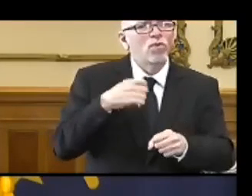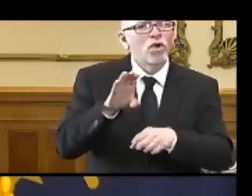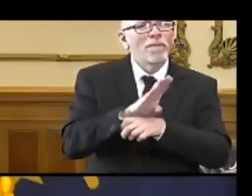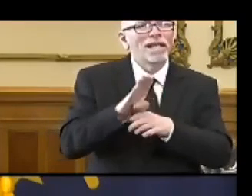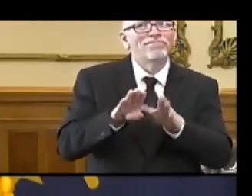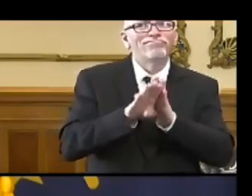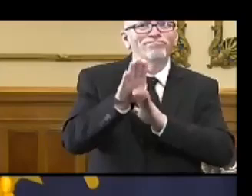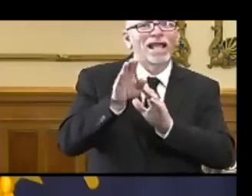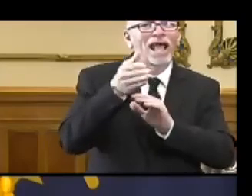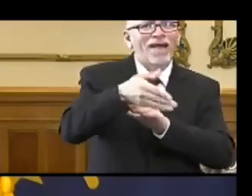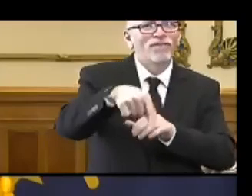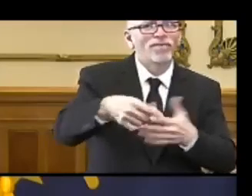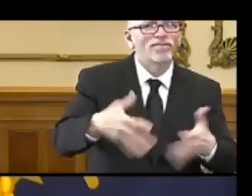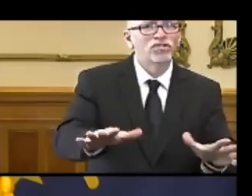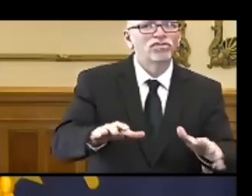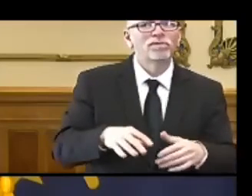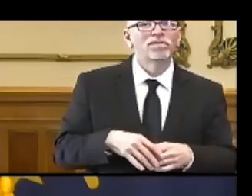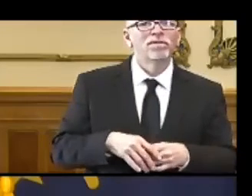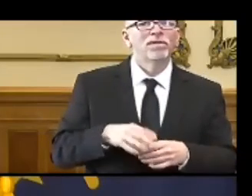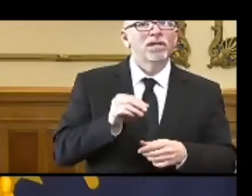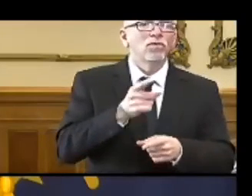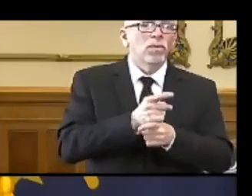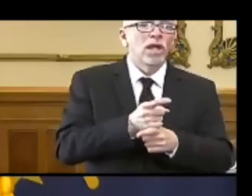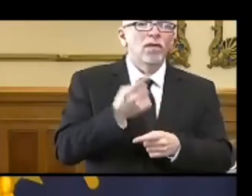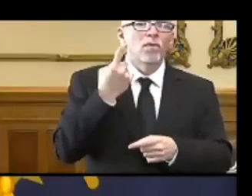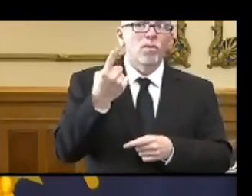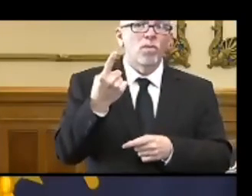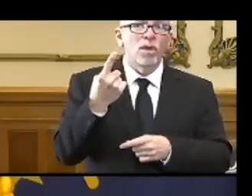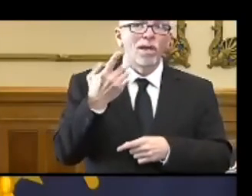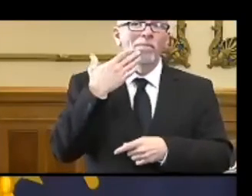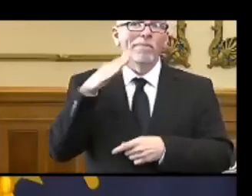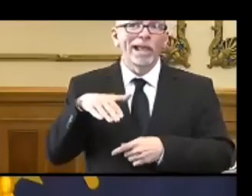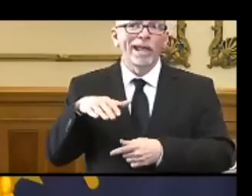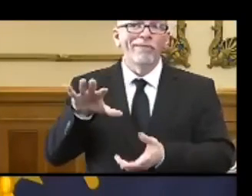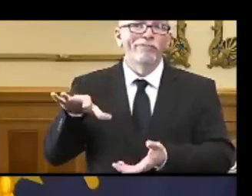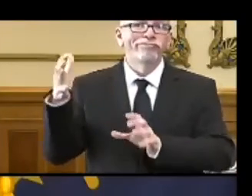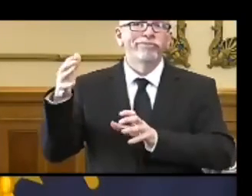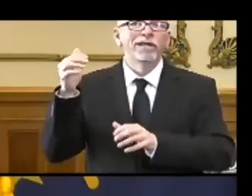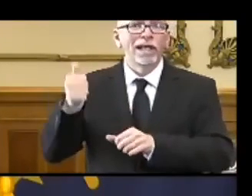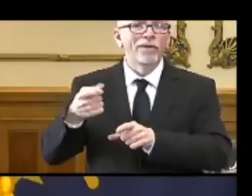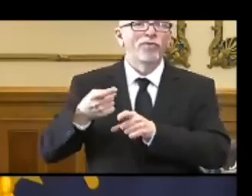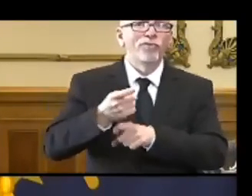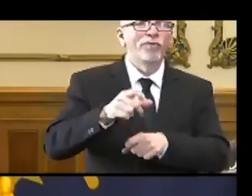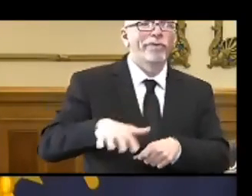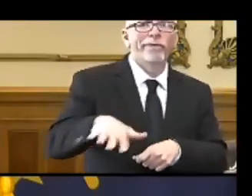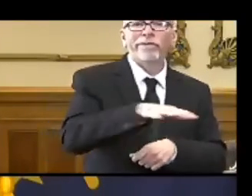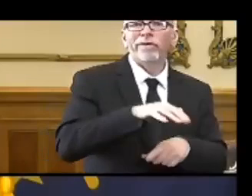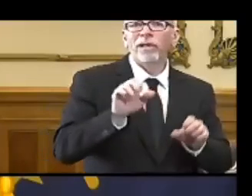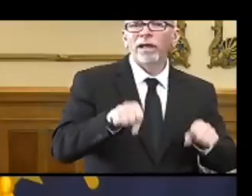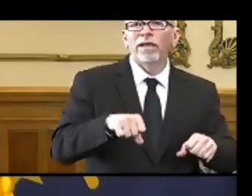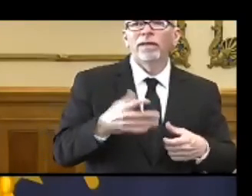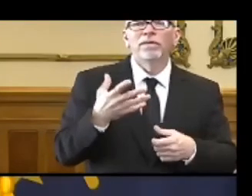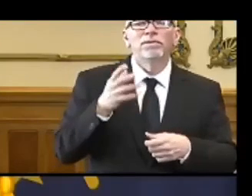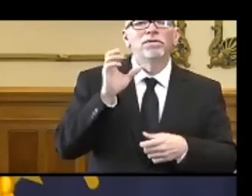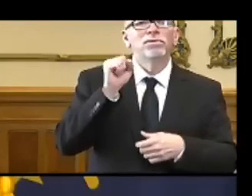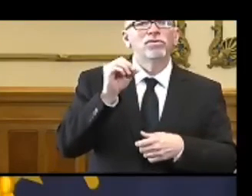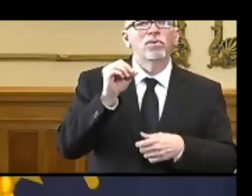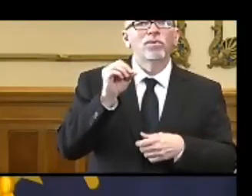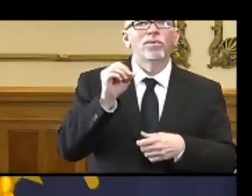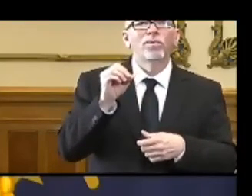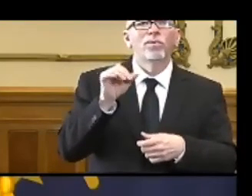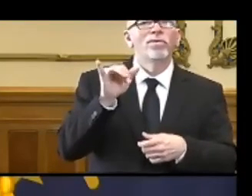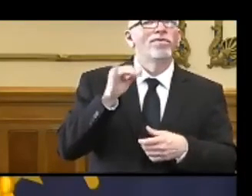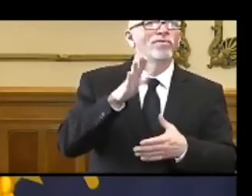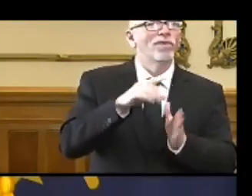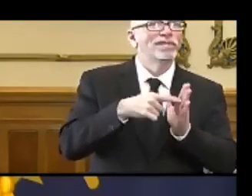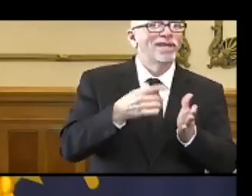this. And you're right, one bad apple can spoil a bushel. And in this example,